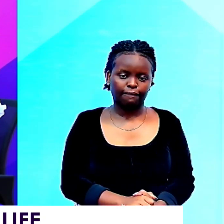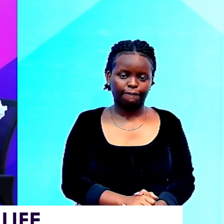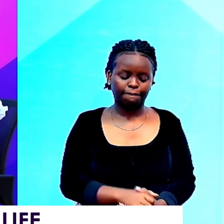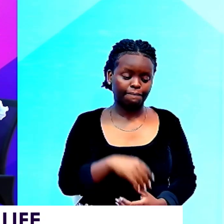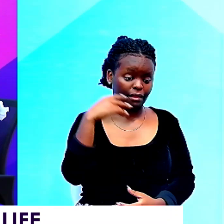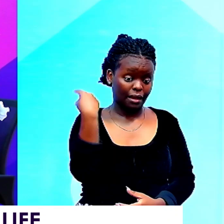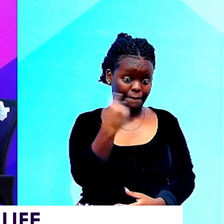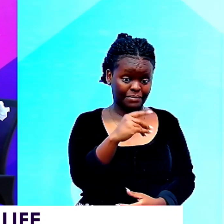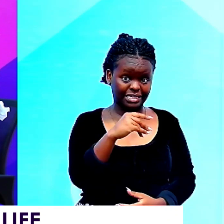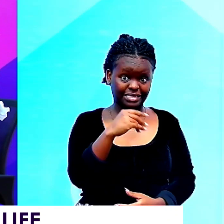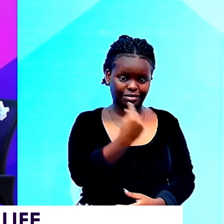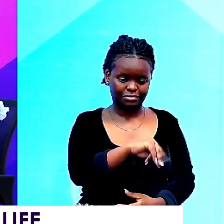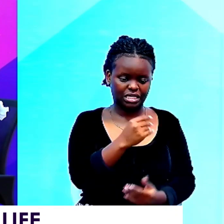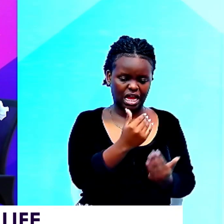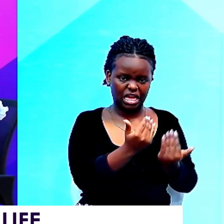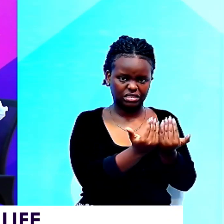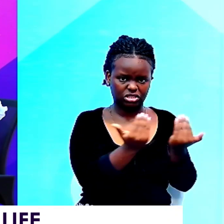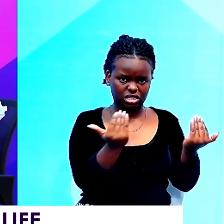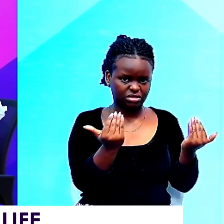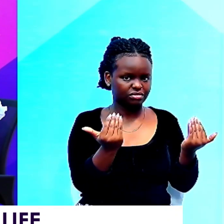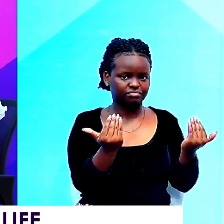Beating a child. Yeah. Is a